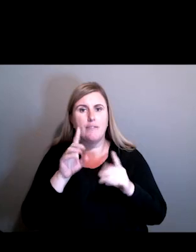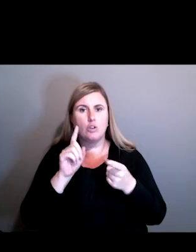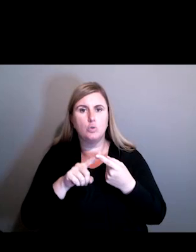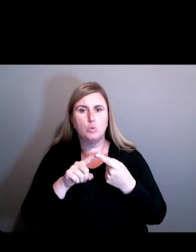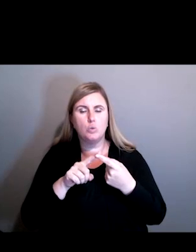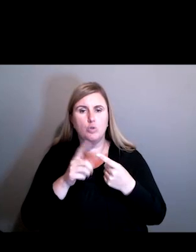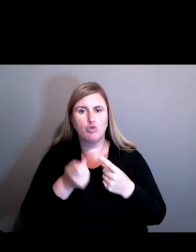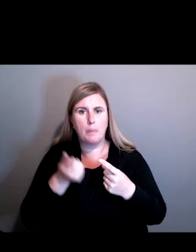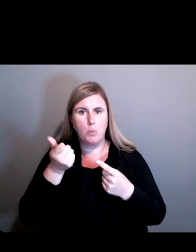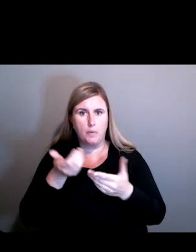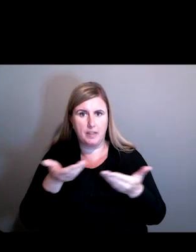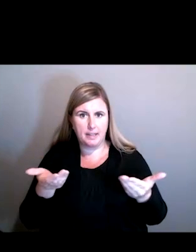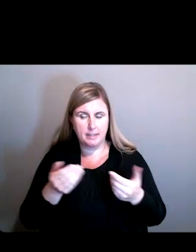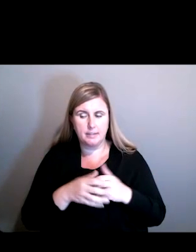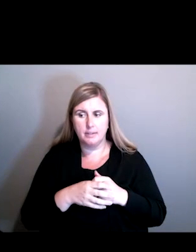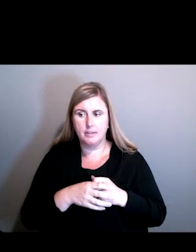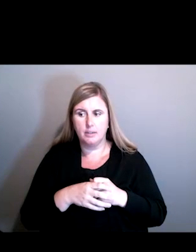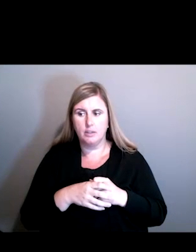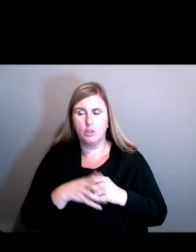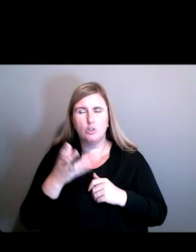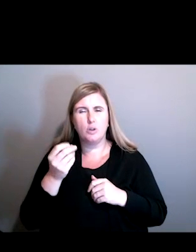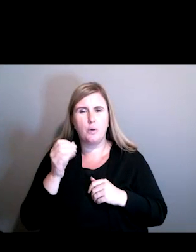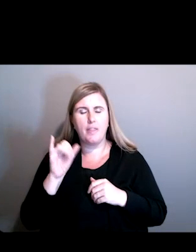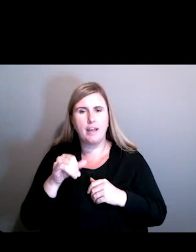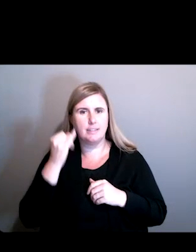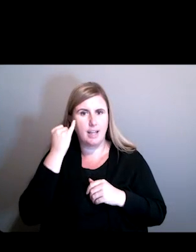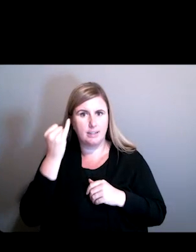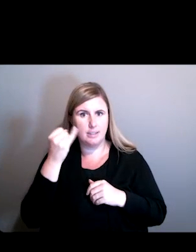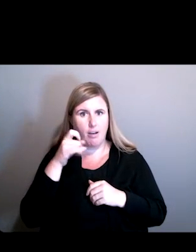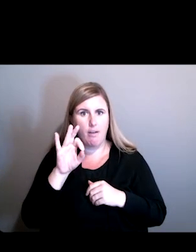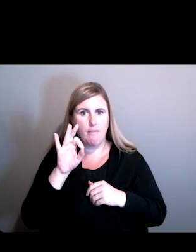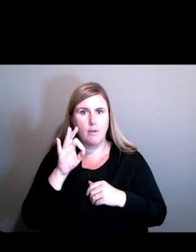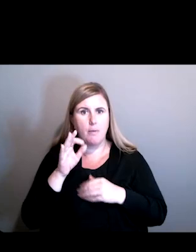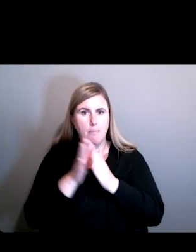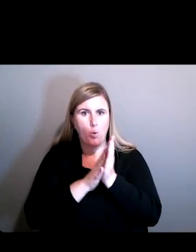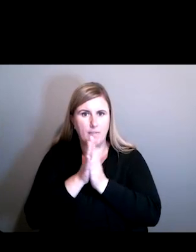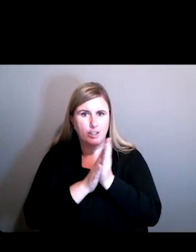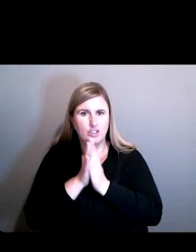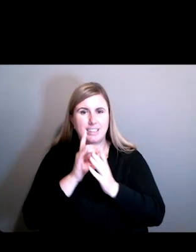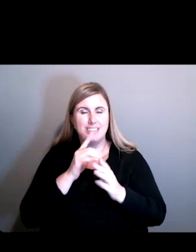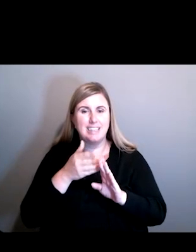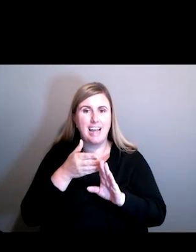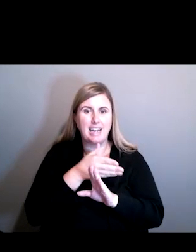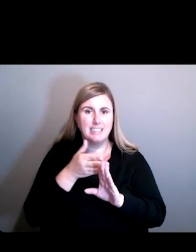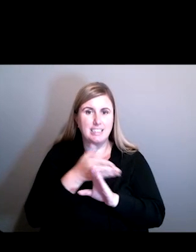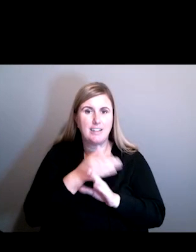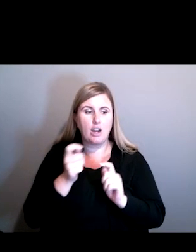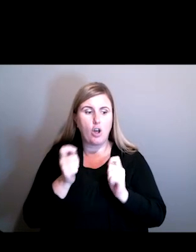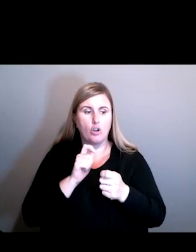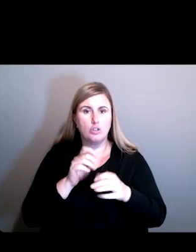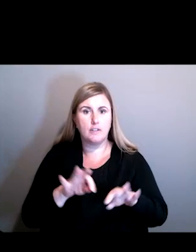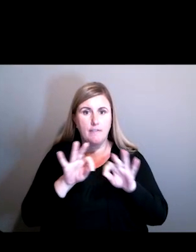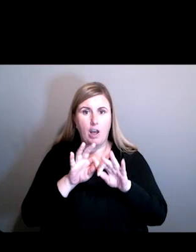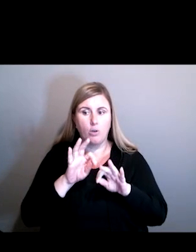engage in behavior to remove those things. So that's the idea of motivation. It is an antecedent